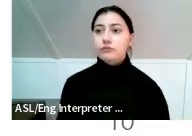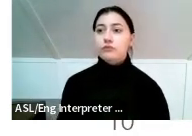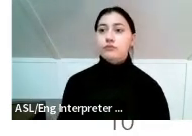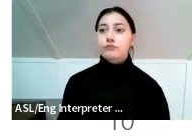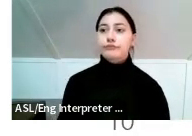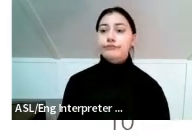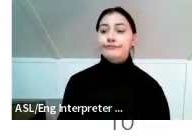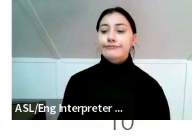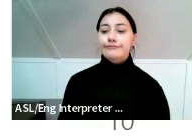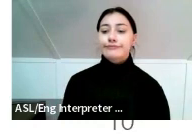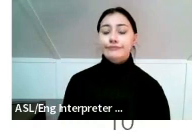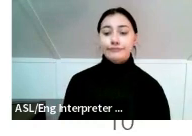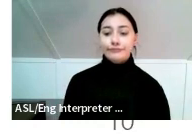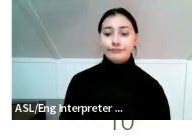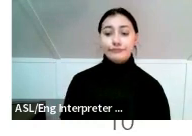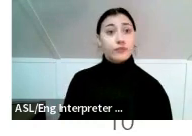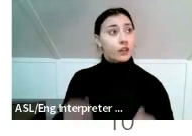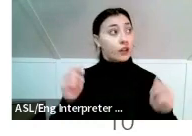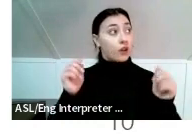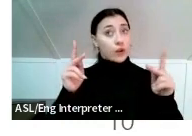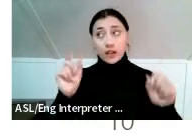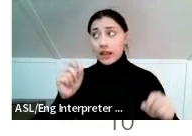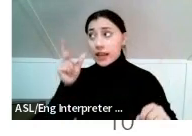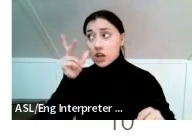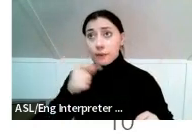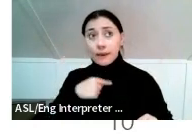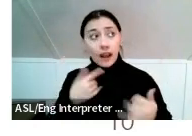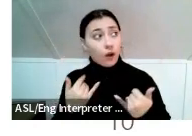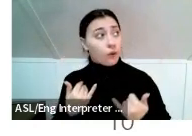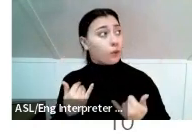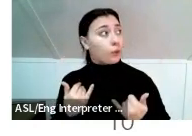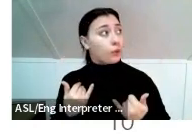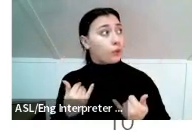Okay. Can you hear me now?